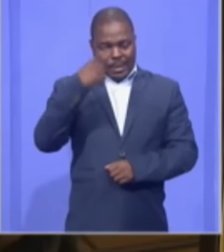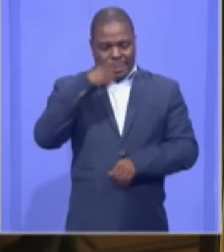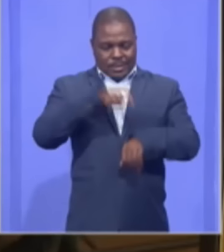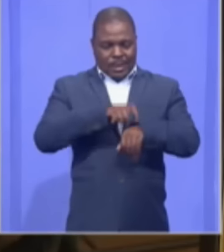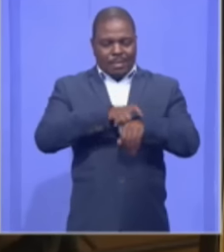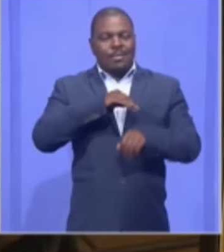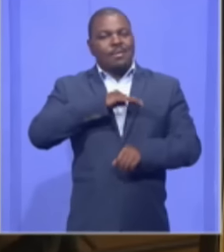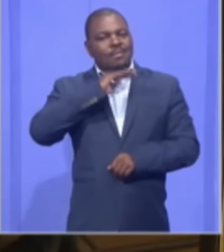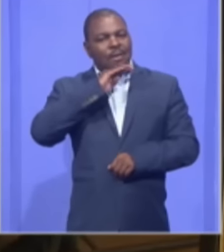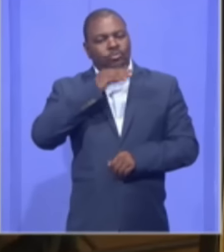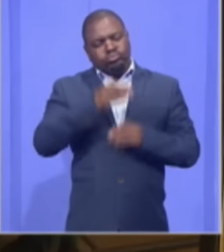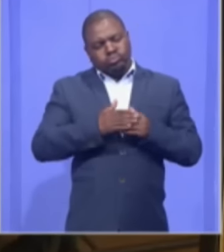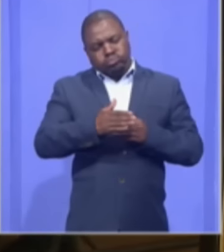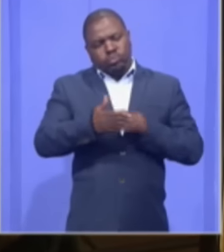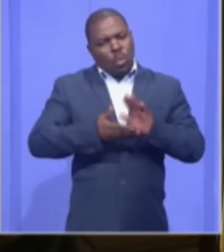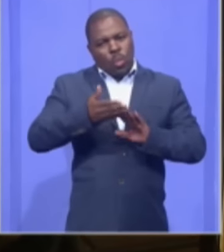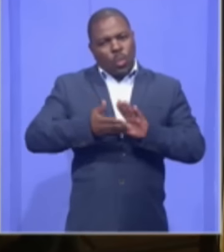push and